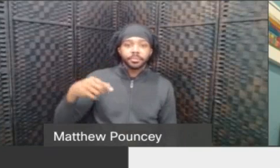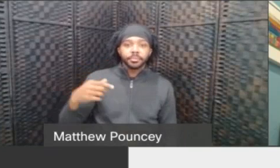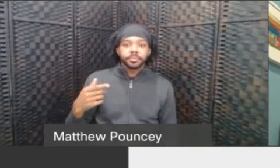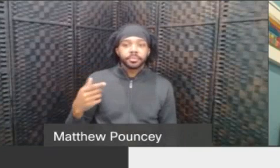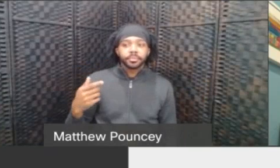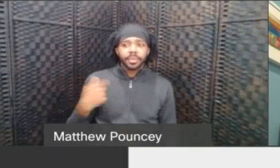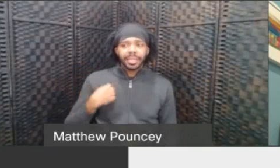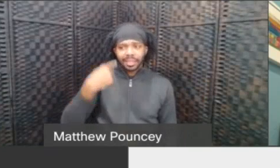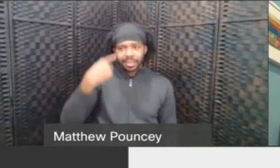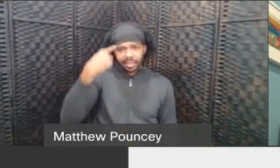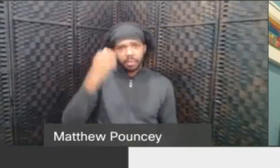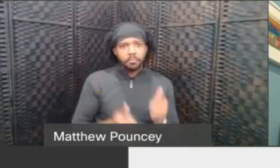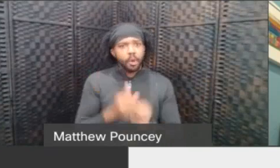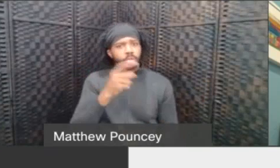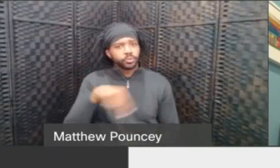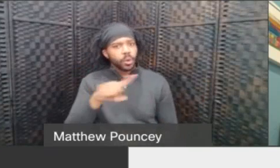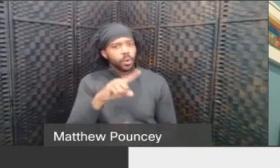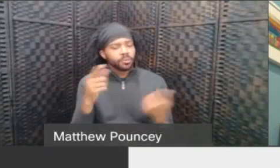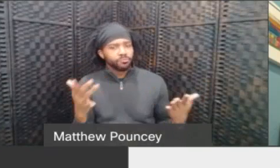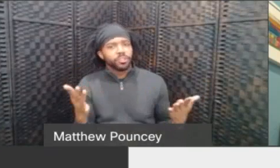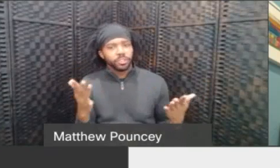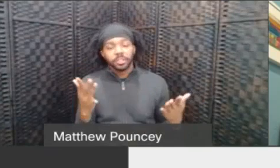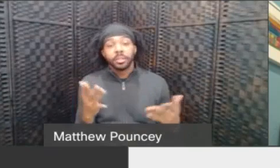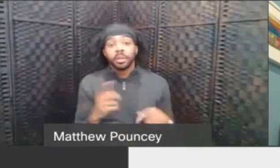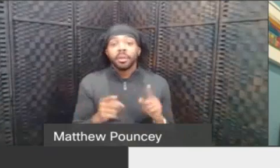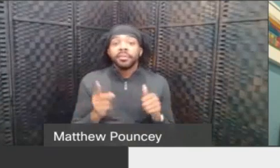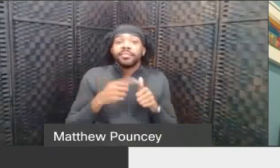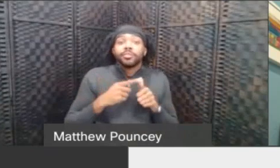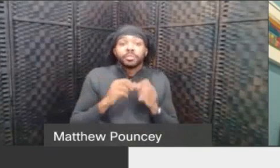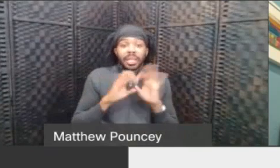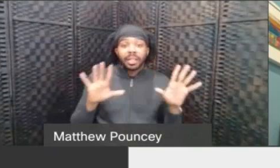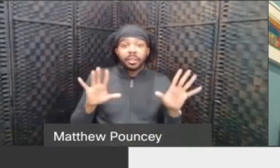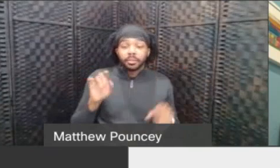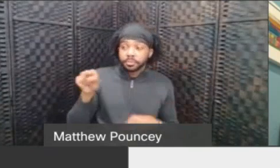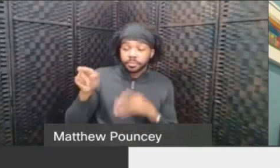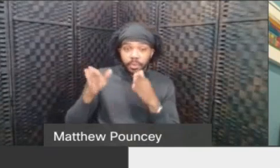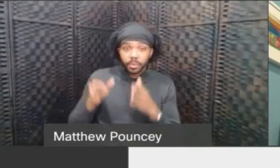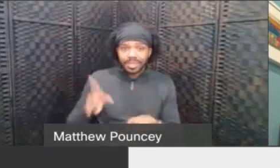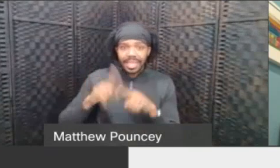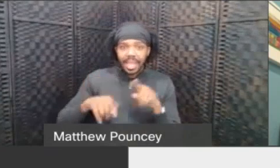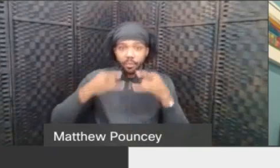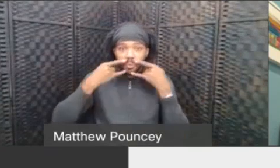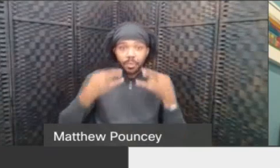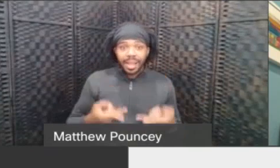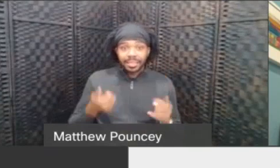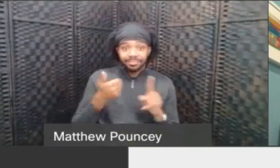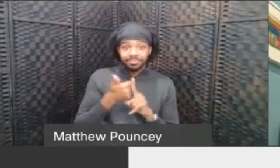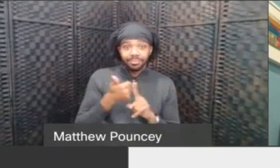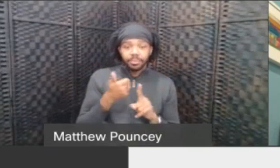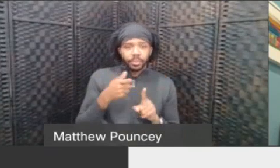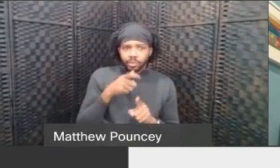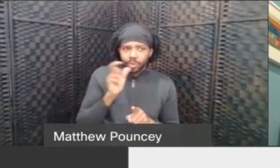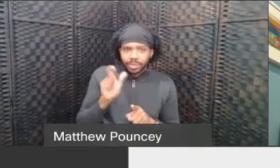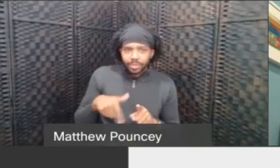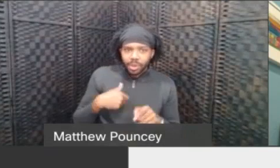everyone has done them. First of all, to be clear, if a person can't remove a mask on their own, they shouldn't have a